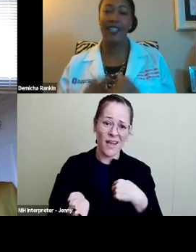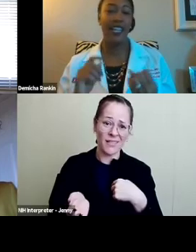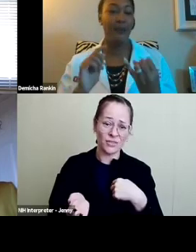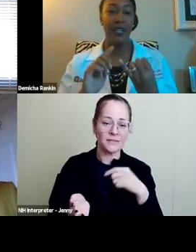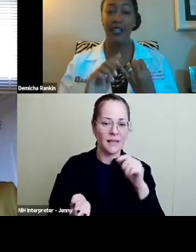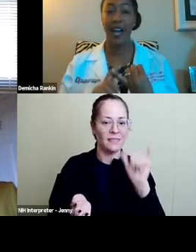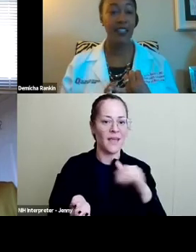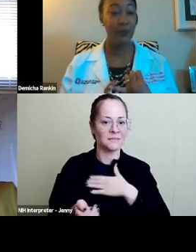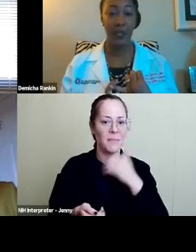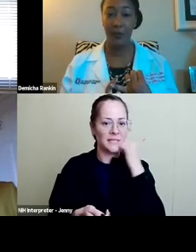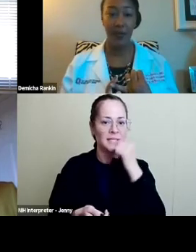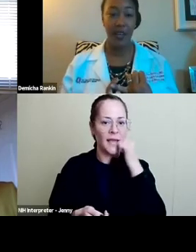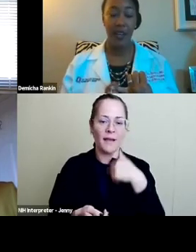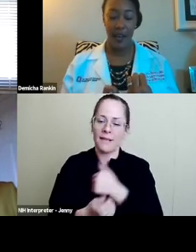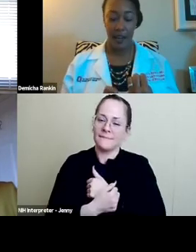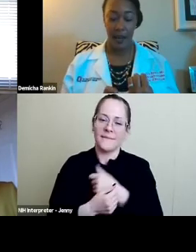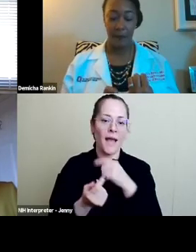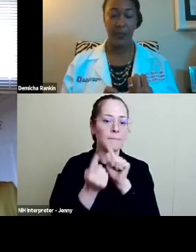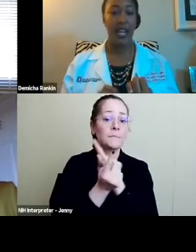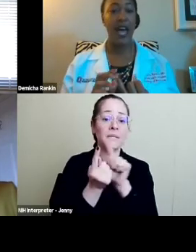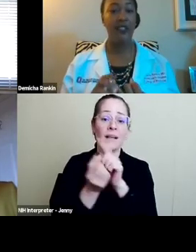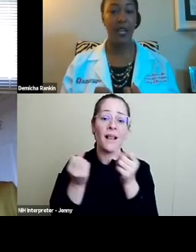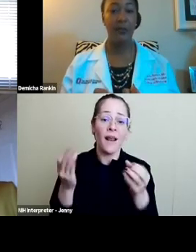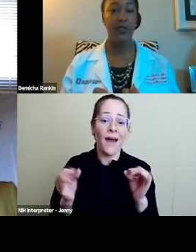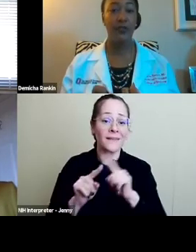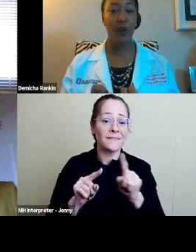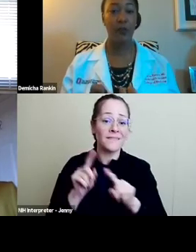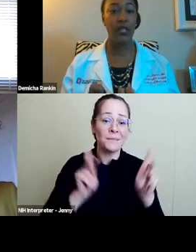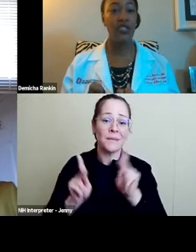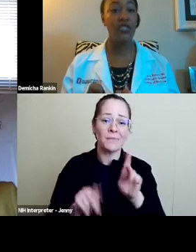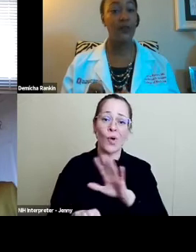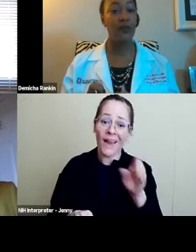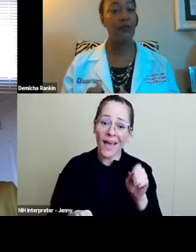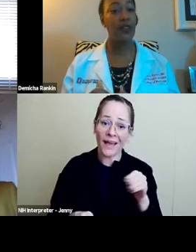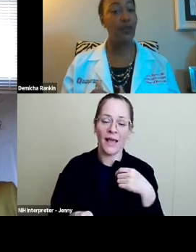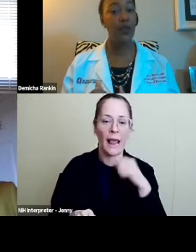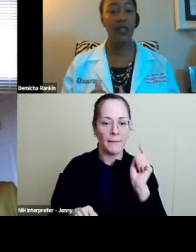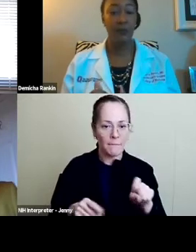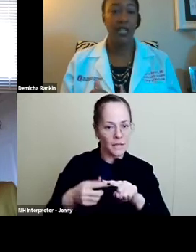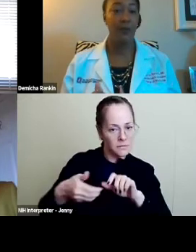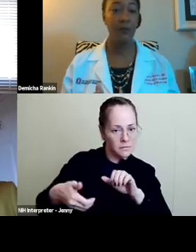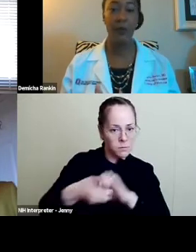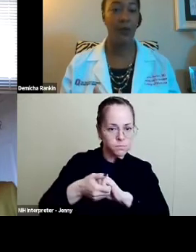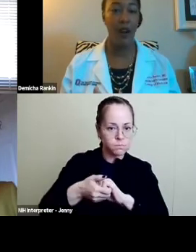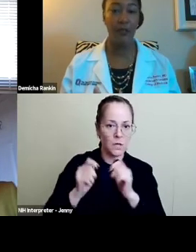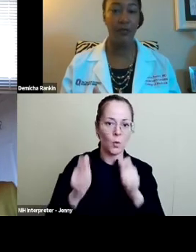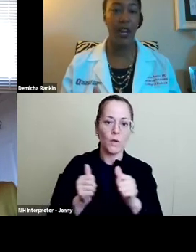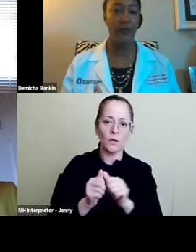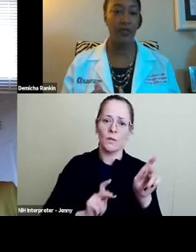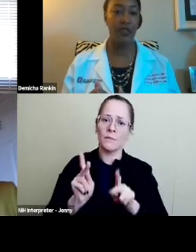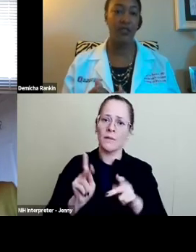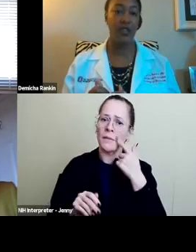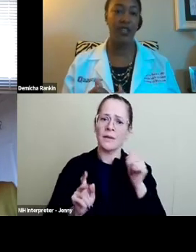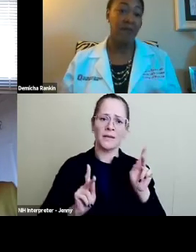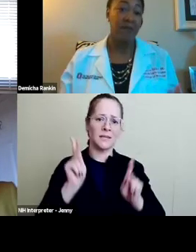it because I get to meet lots of people. And I have to be able to form relationships with them very quickly because most people aren't afraid